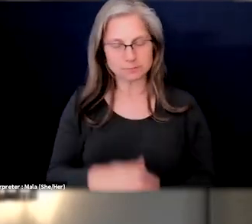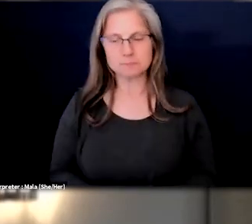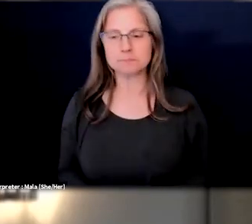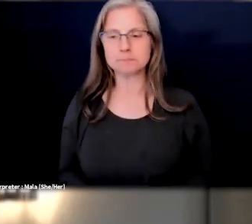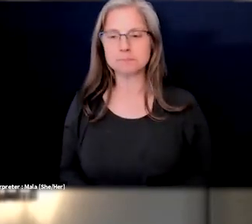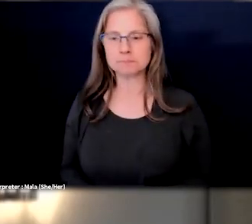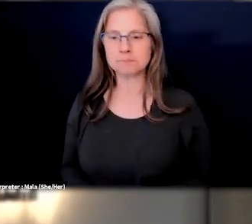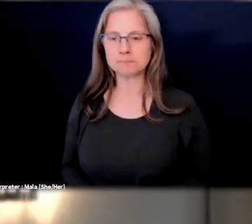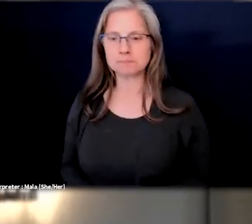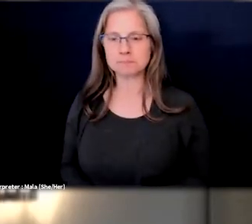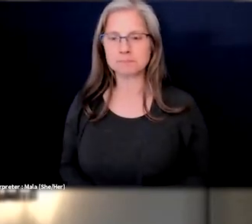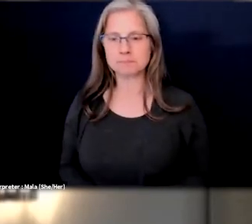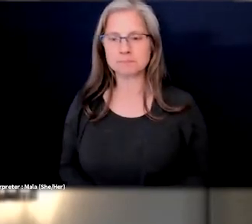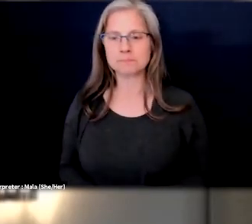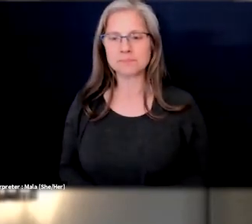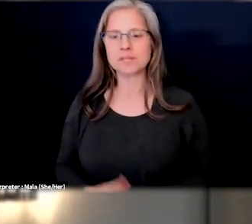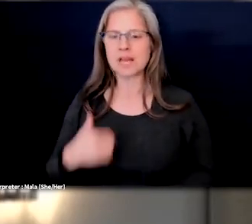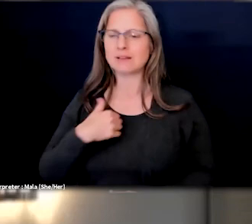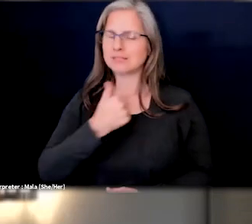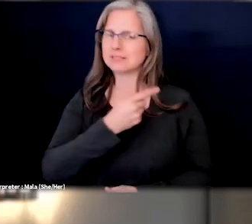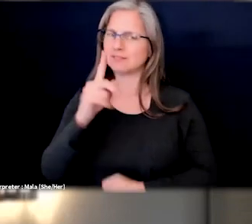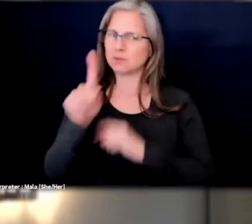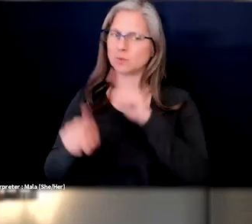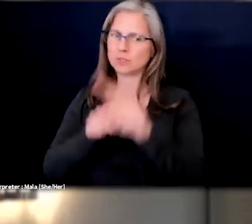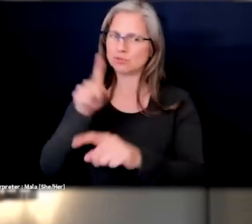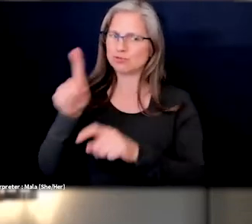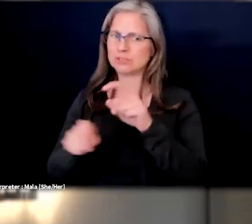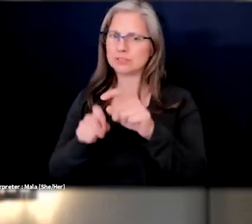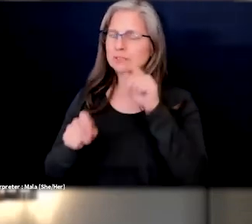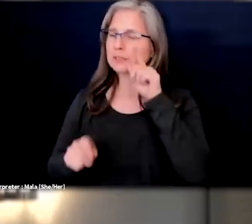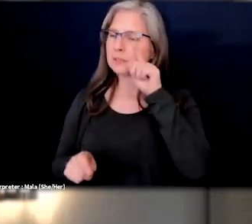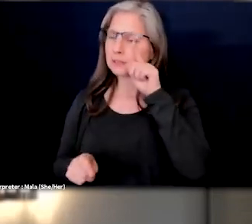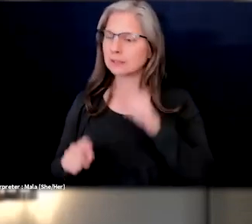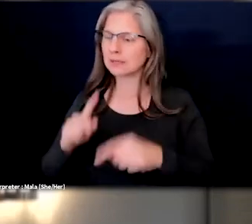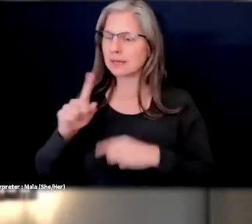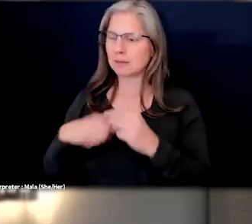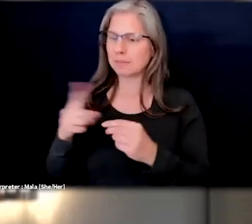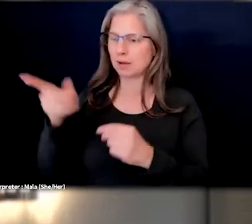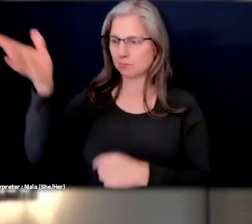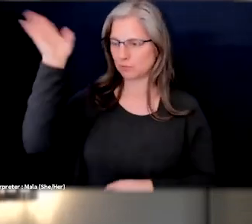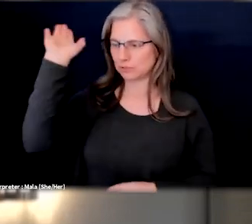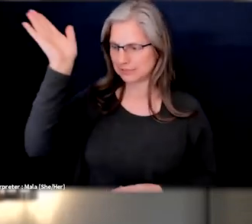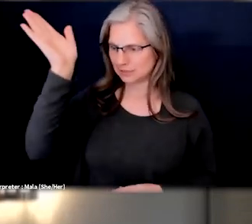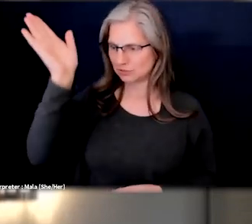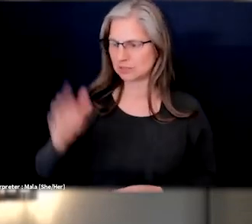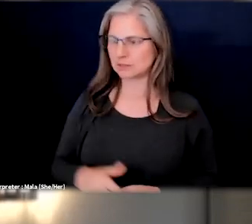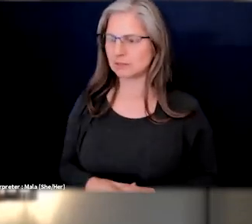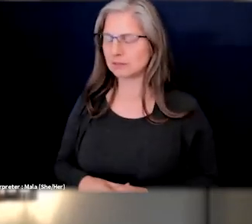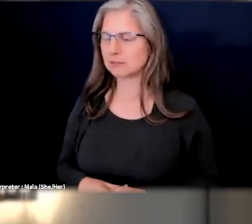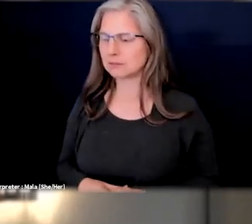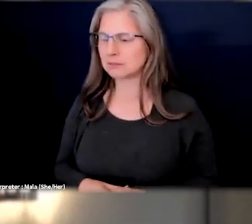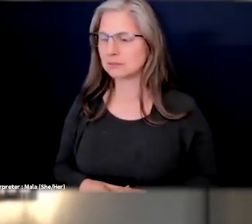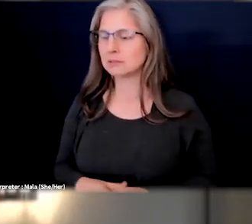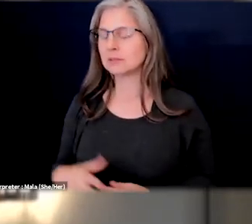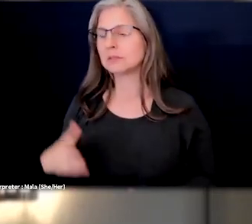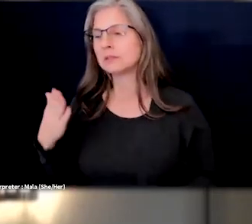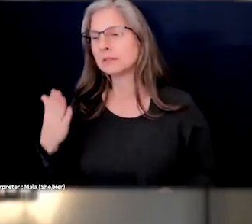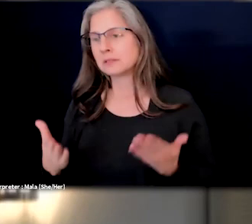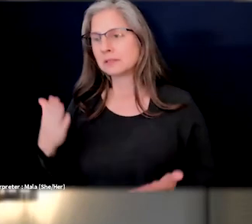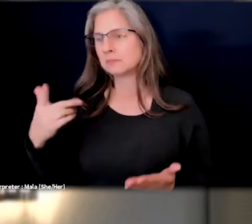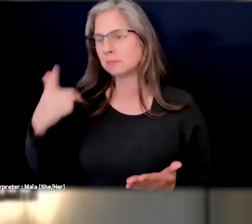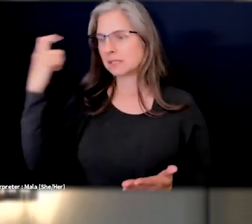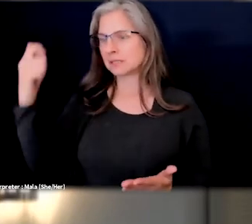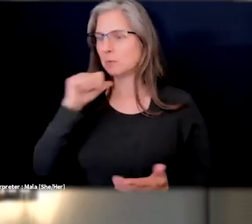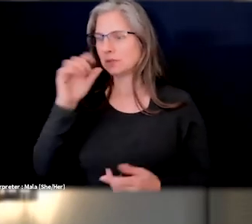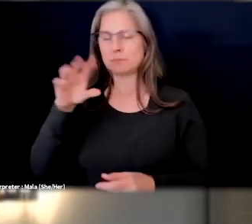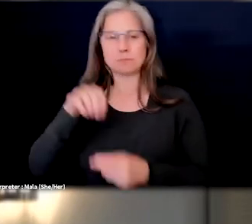I do have several questions about the presentation, and part of it is probably because I was not part of the